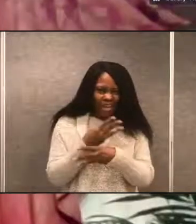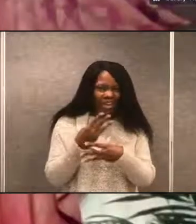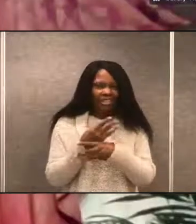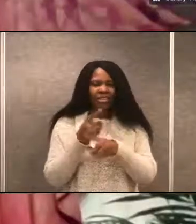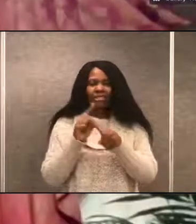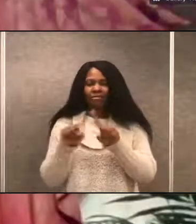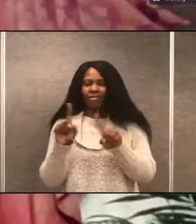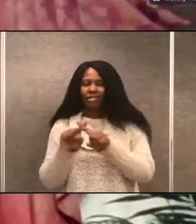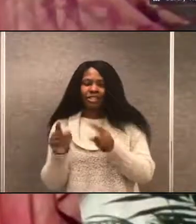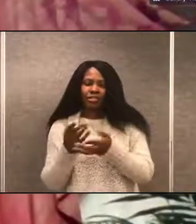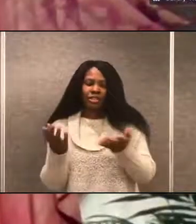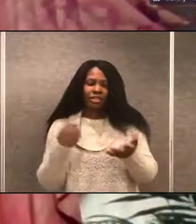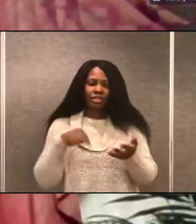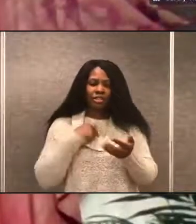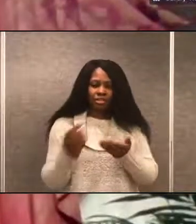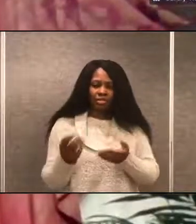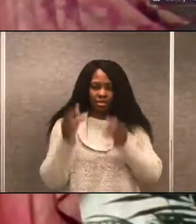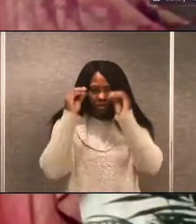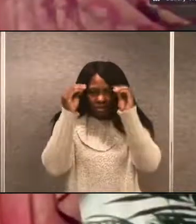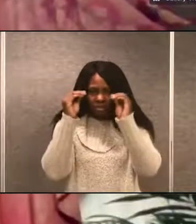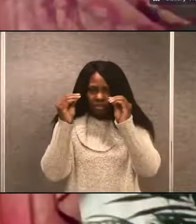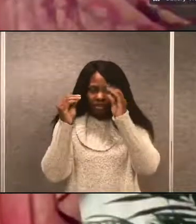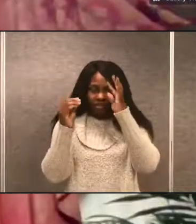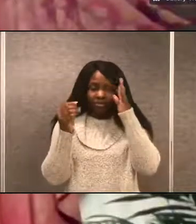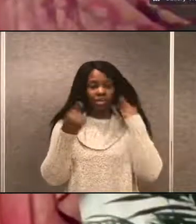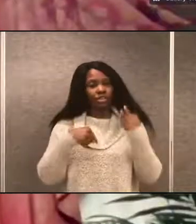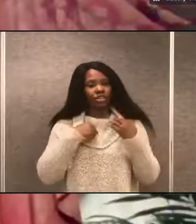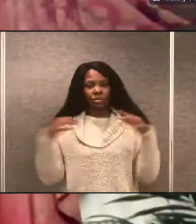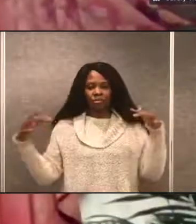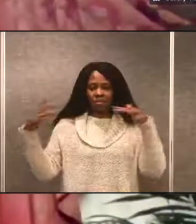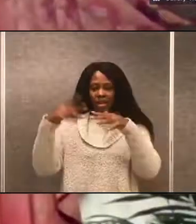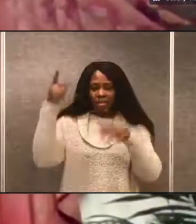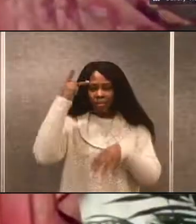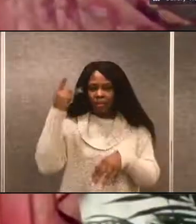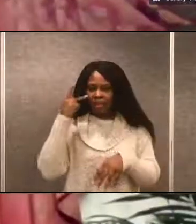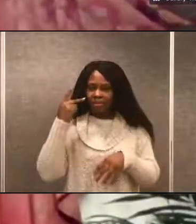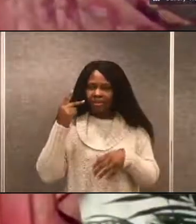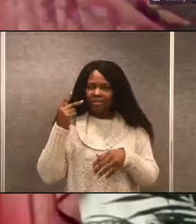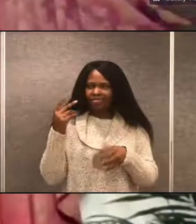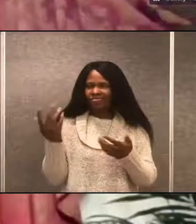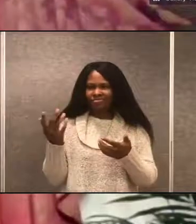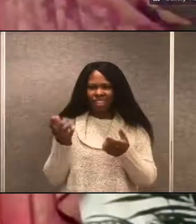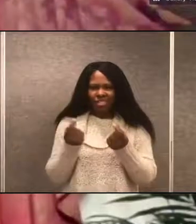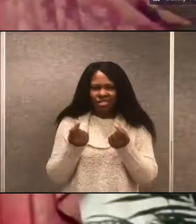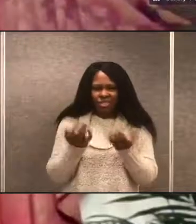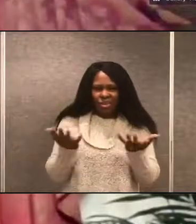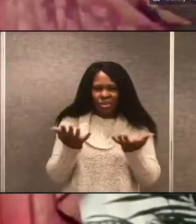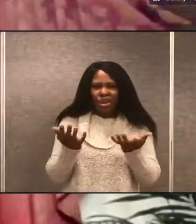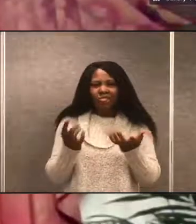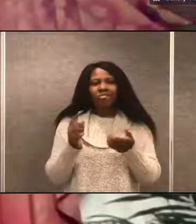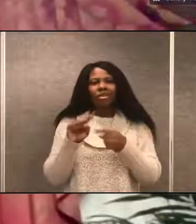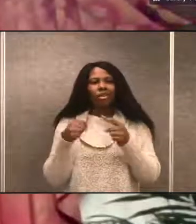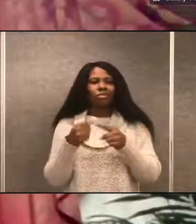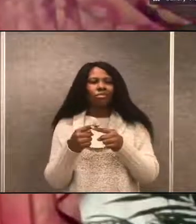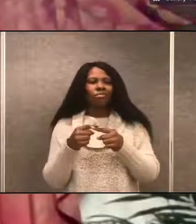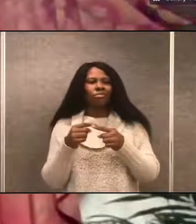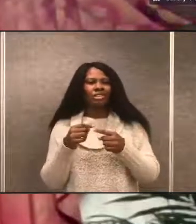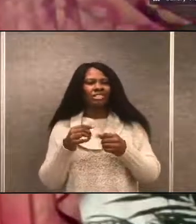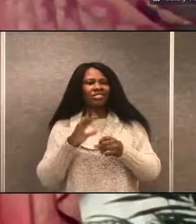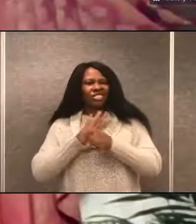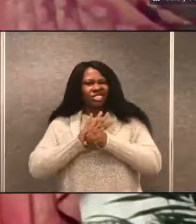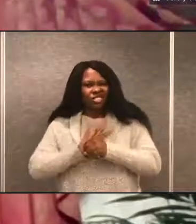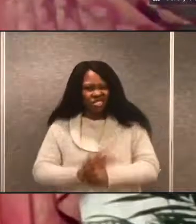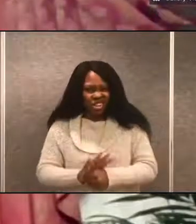So we bring the parents together. What do you do when you become stressed and it becomes really not a burden, but